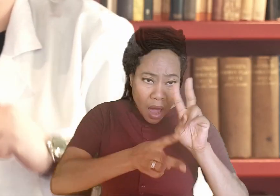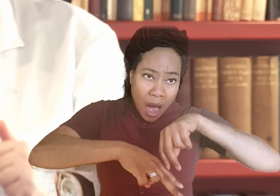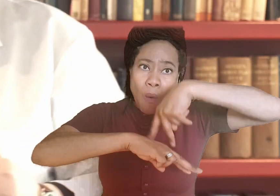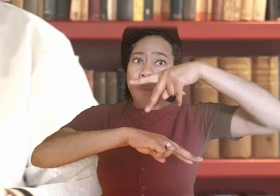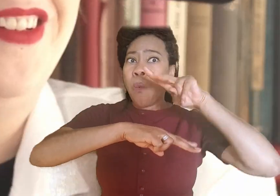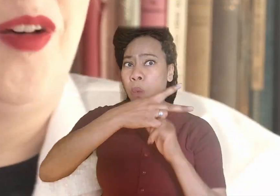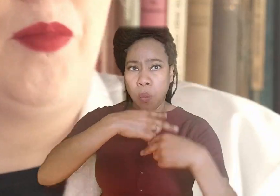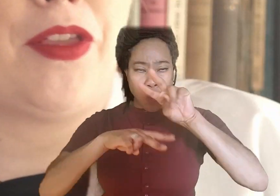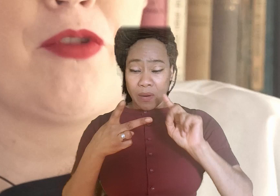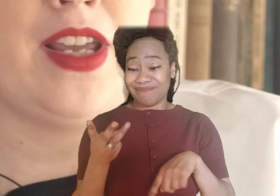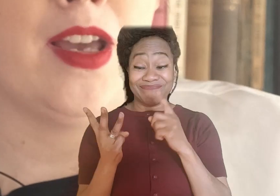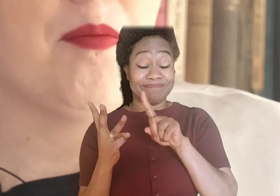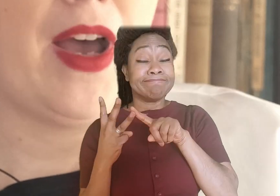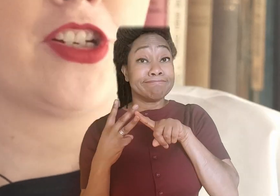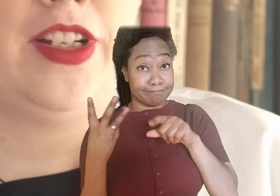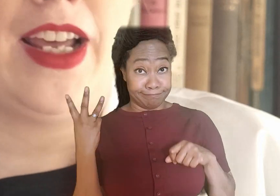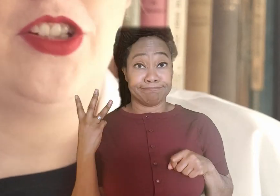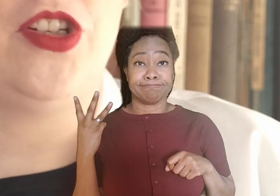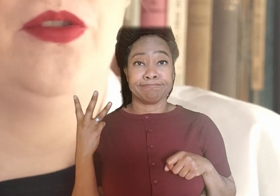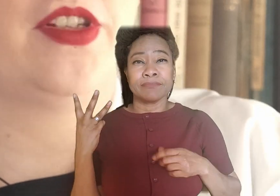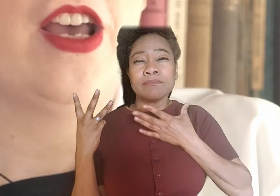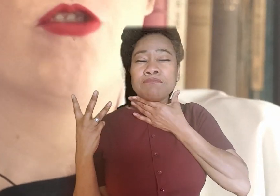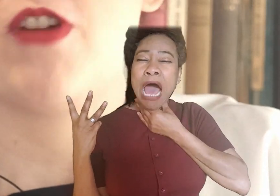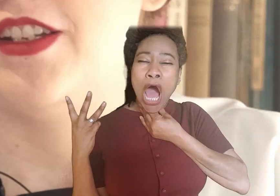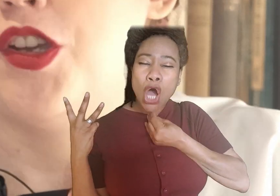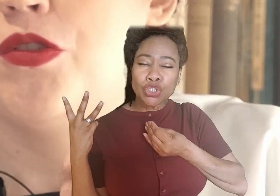of movement. Number 3, passionate